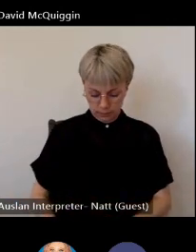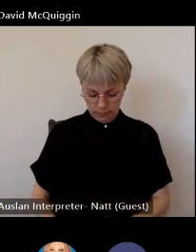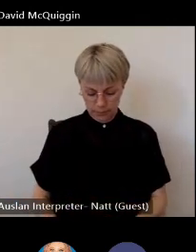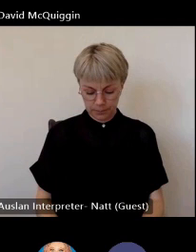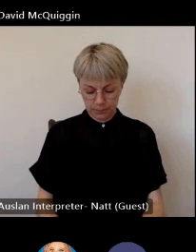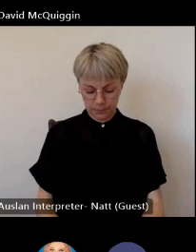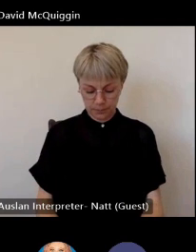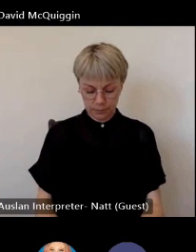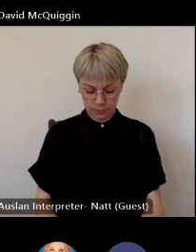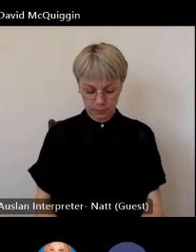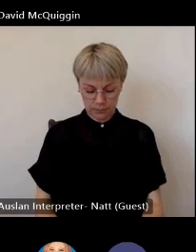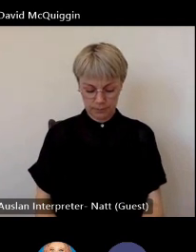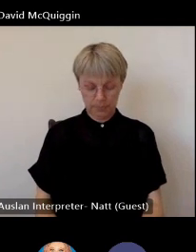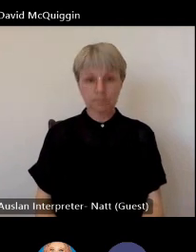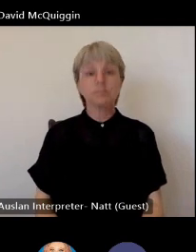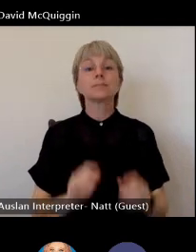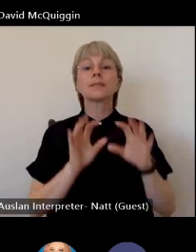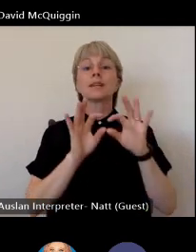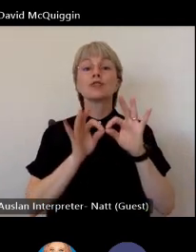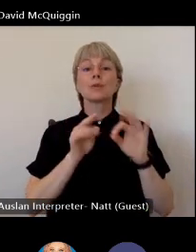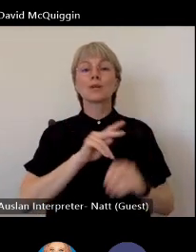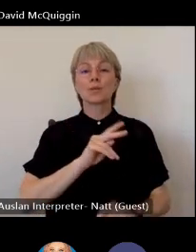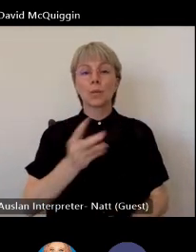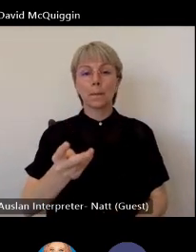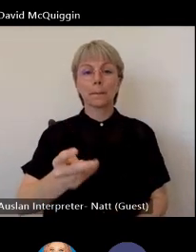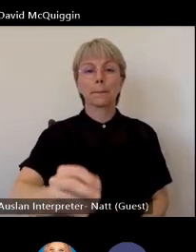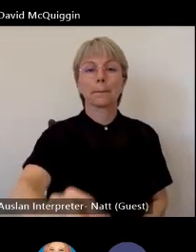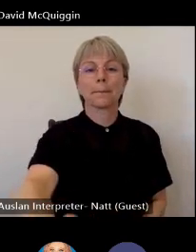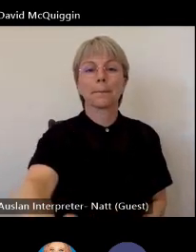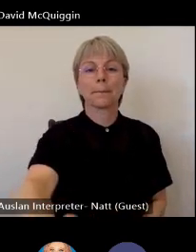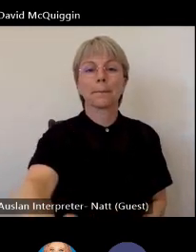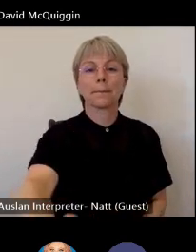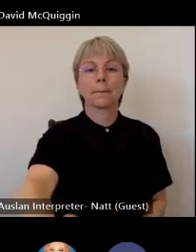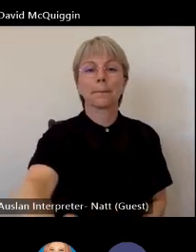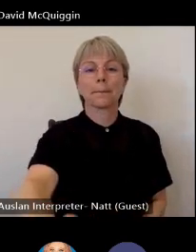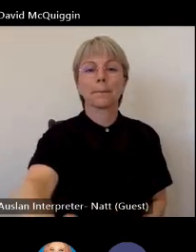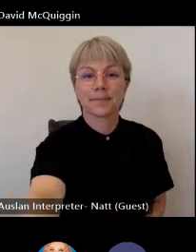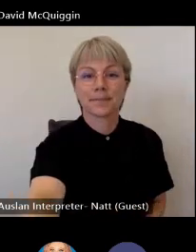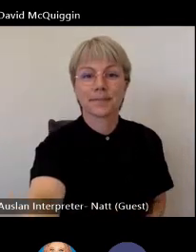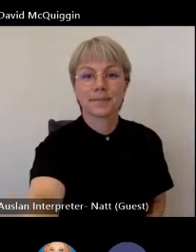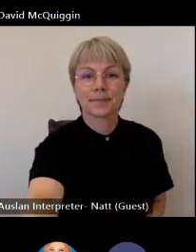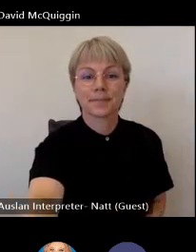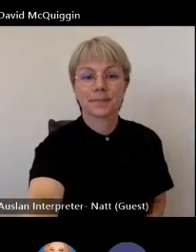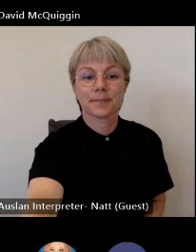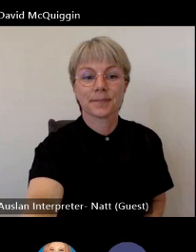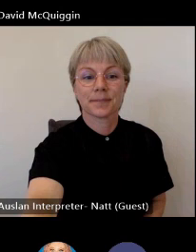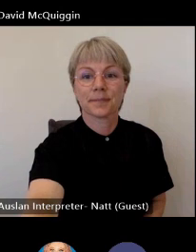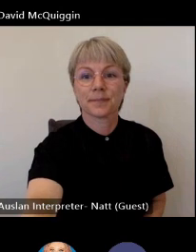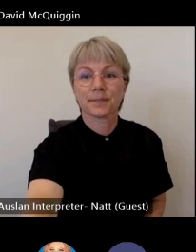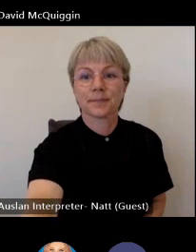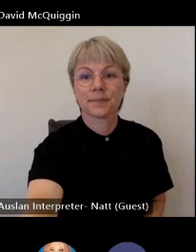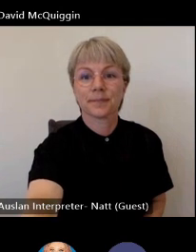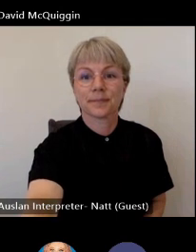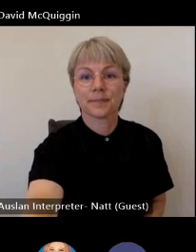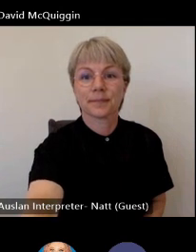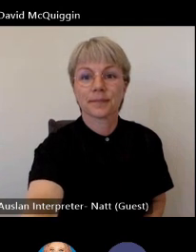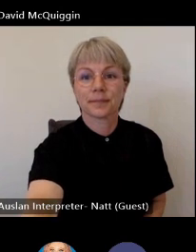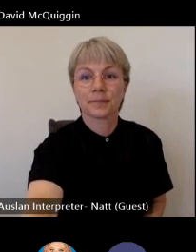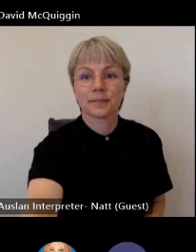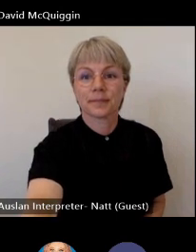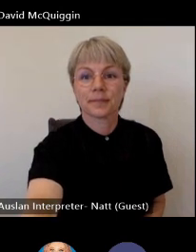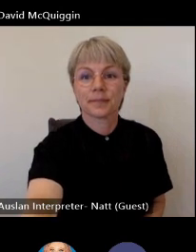What did employers say were the most frequently requested types of workplace adjustments? Number